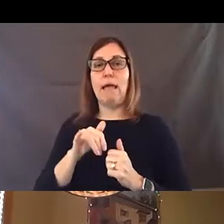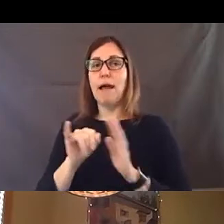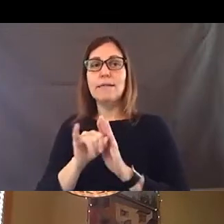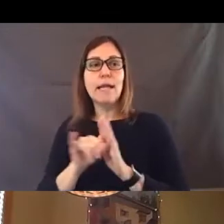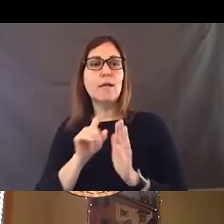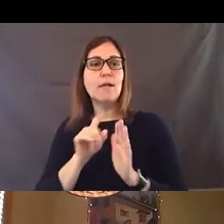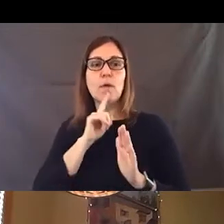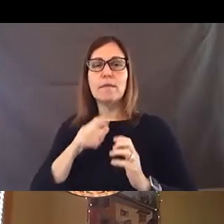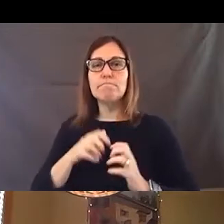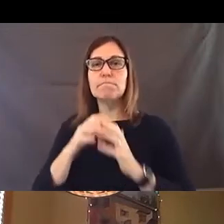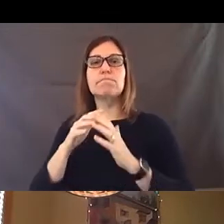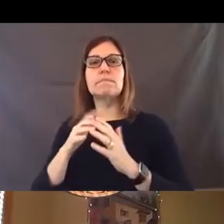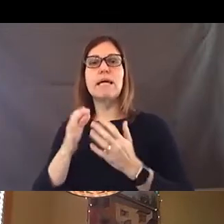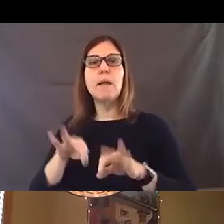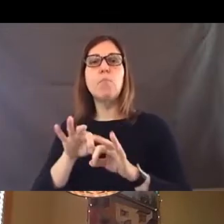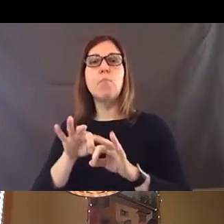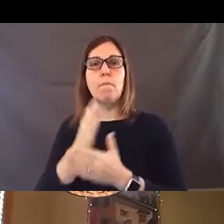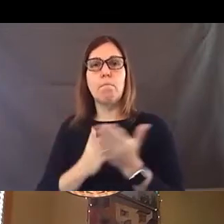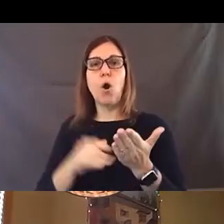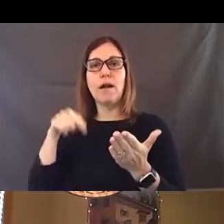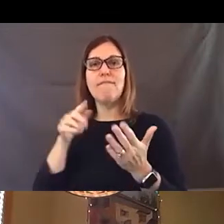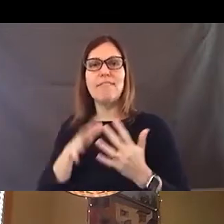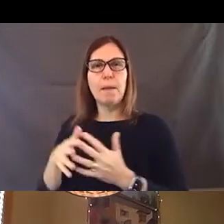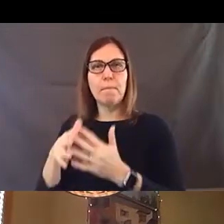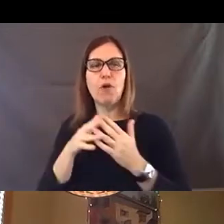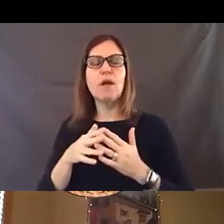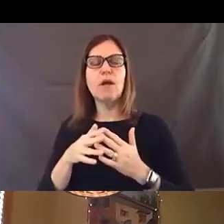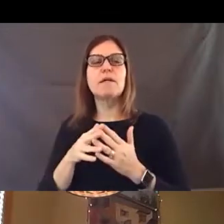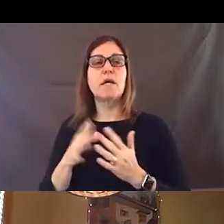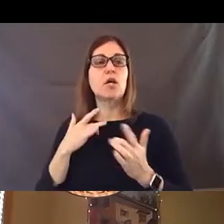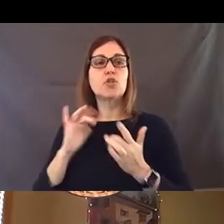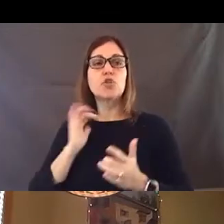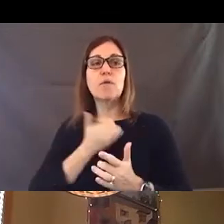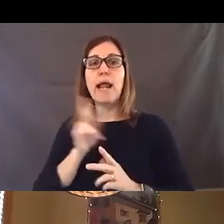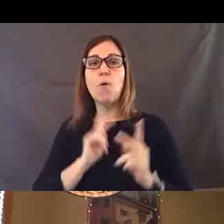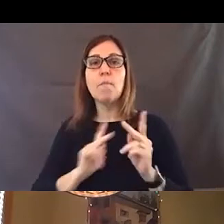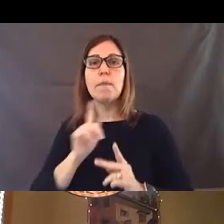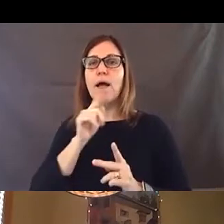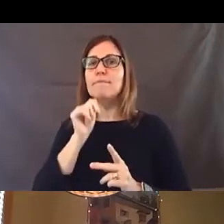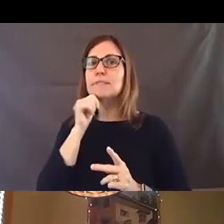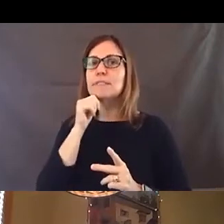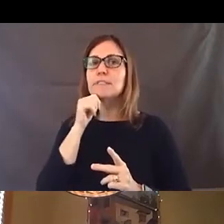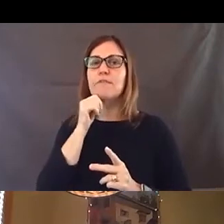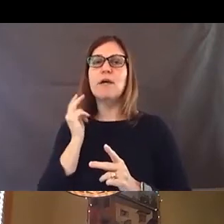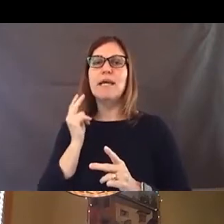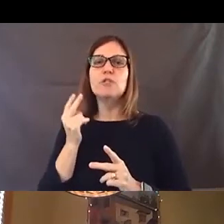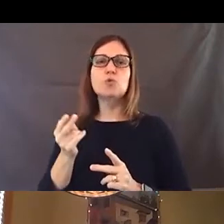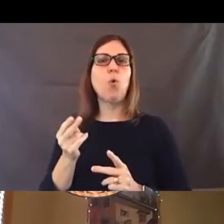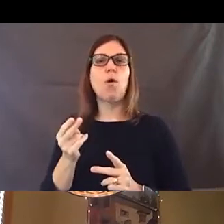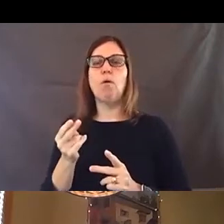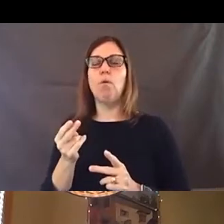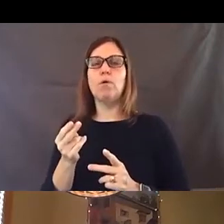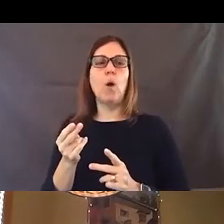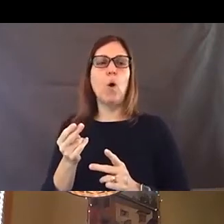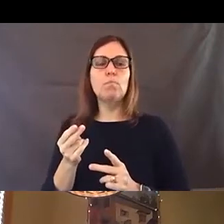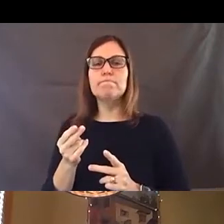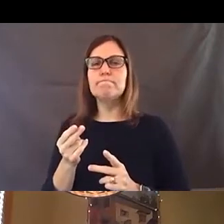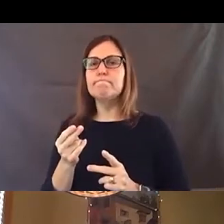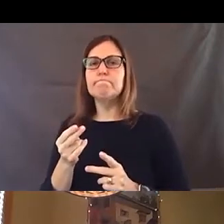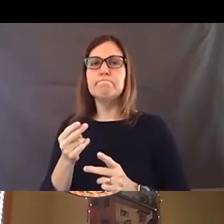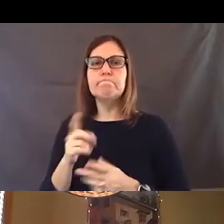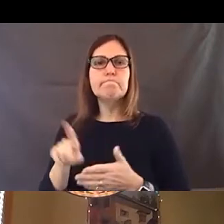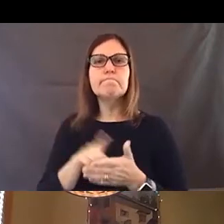integral part of the Americas. Concerned that our peoples have suffered historic injustices has just been mentioned, i.e. inter